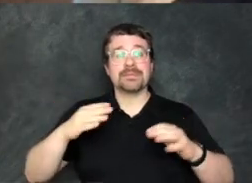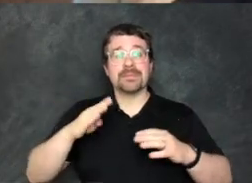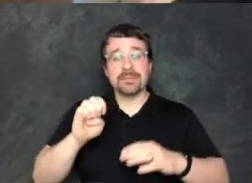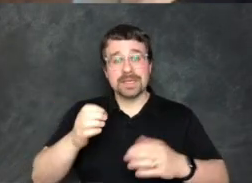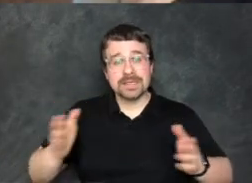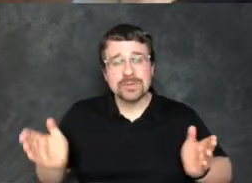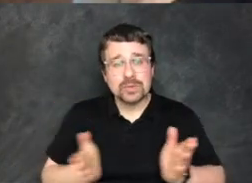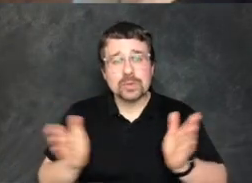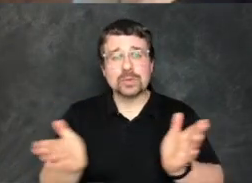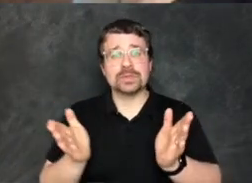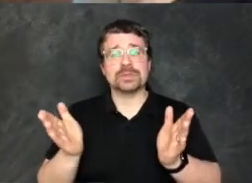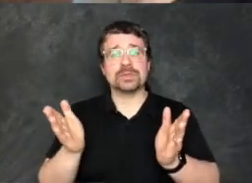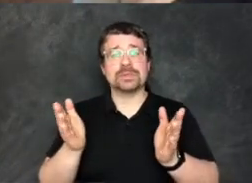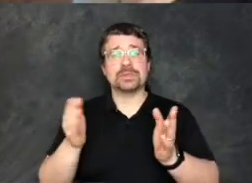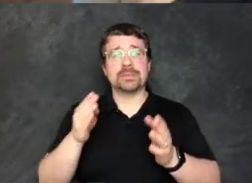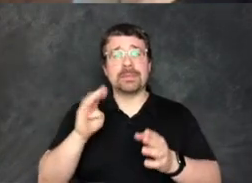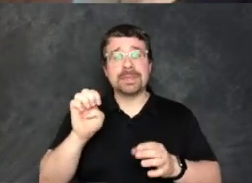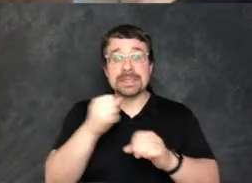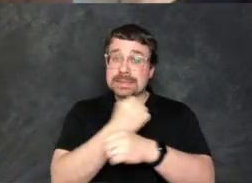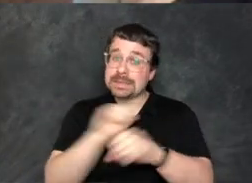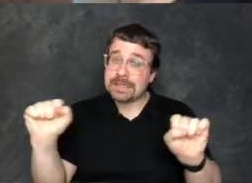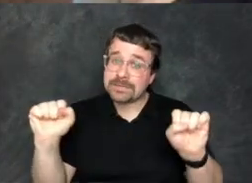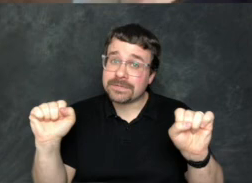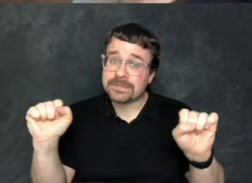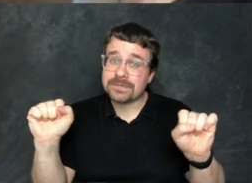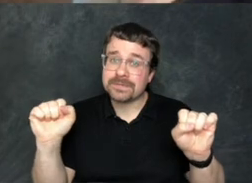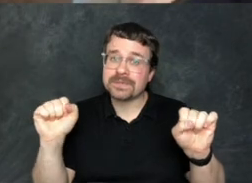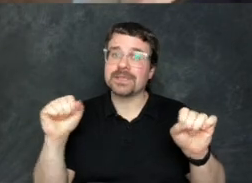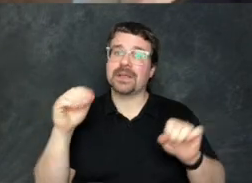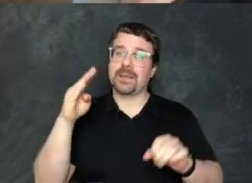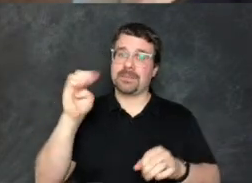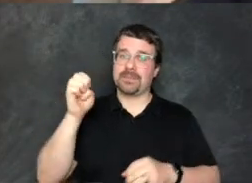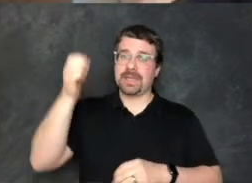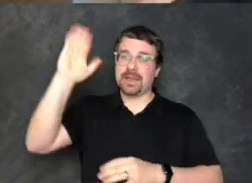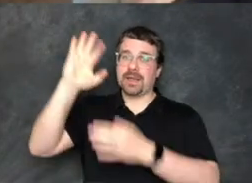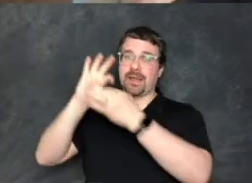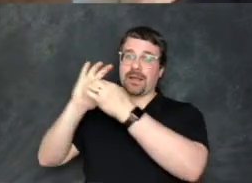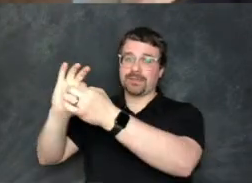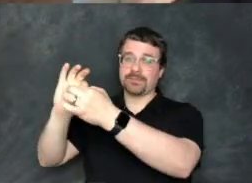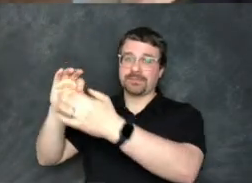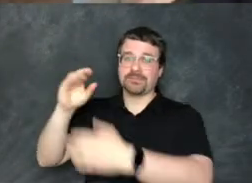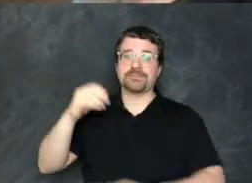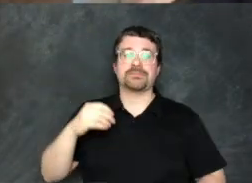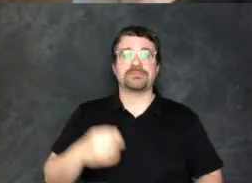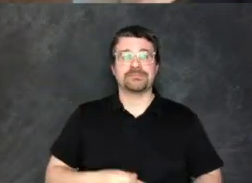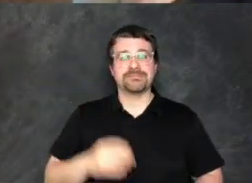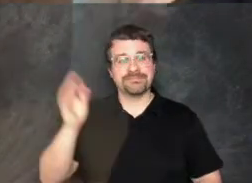be encouraged, be safe, and be God's.